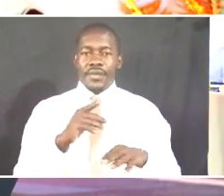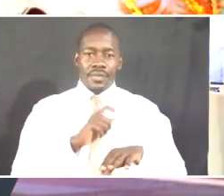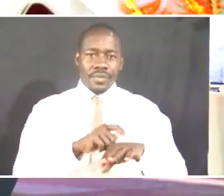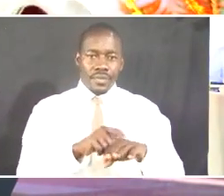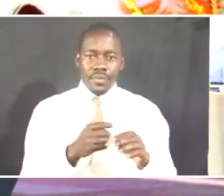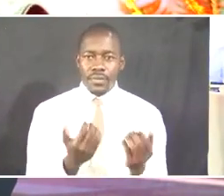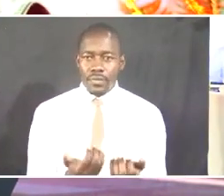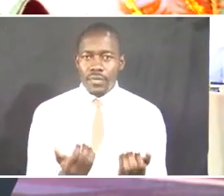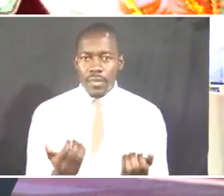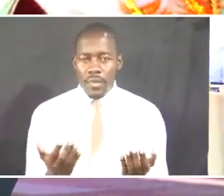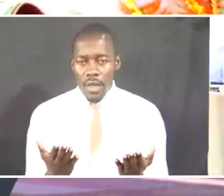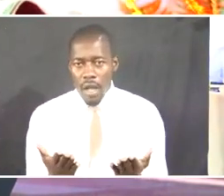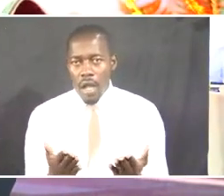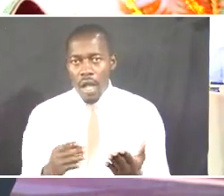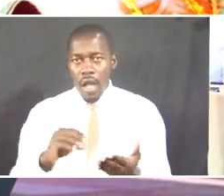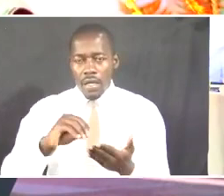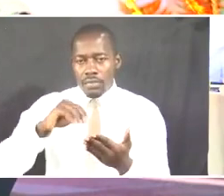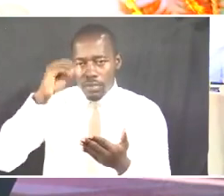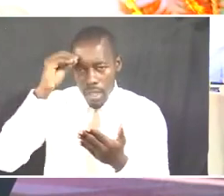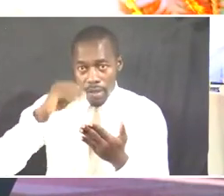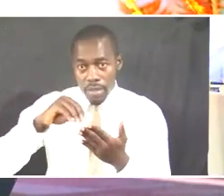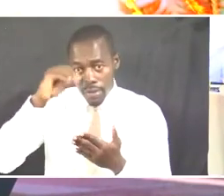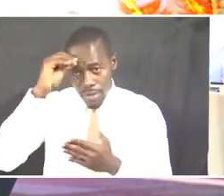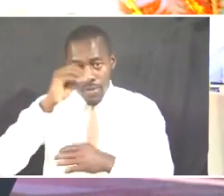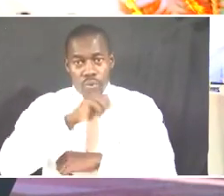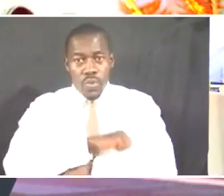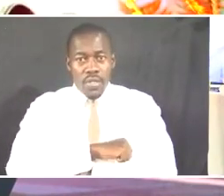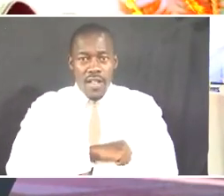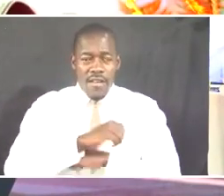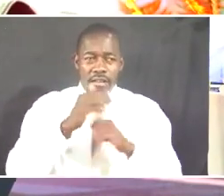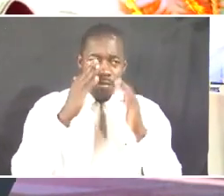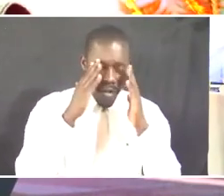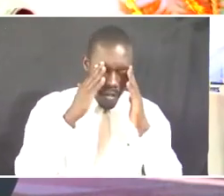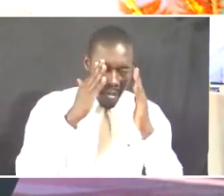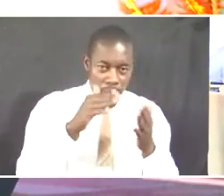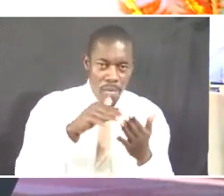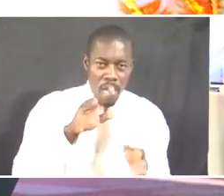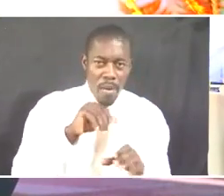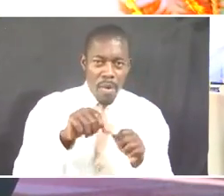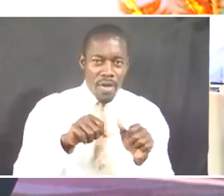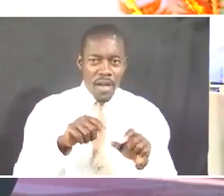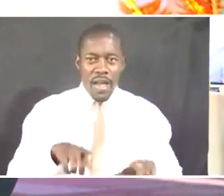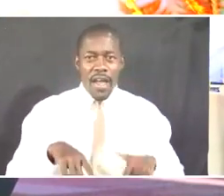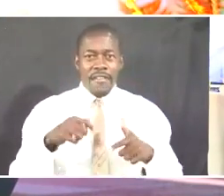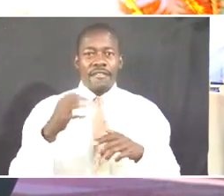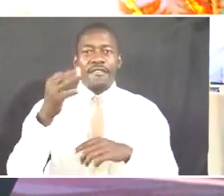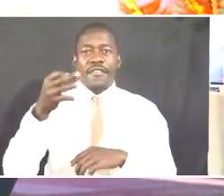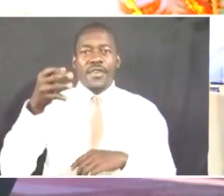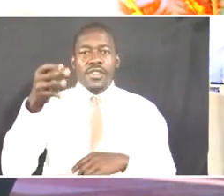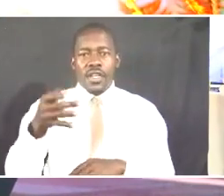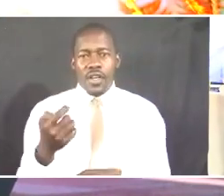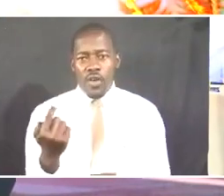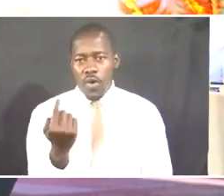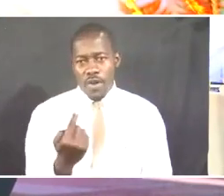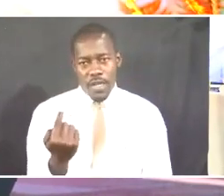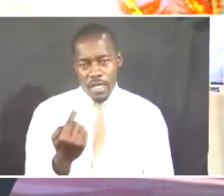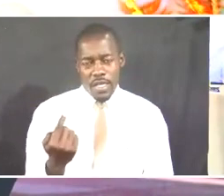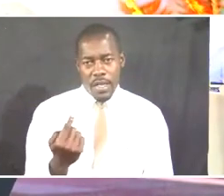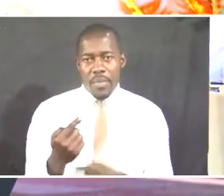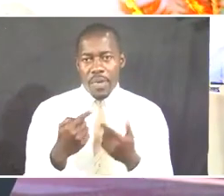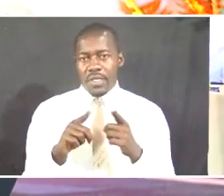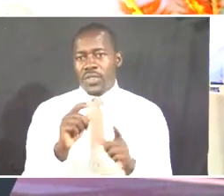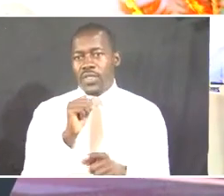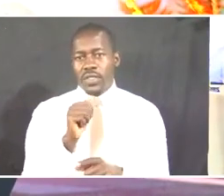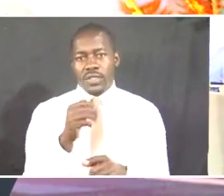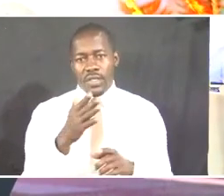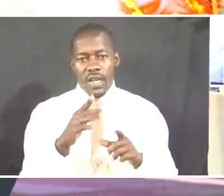man. It is a harmonious development. This is now the meaning of Adventist education. It is a harmonious development of the